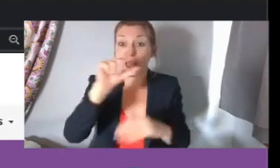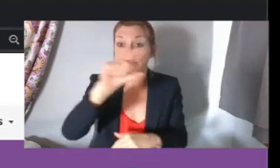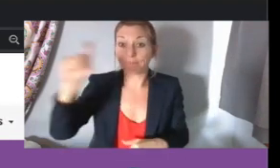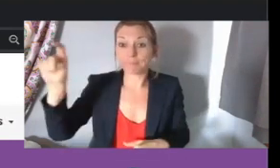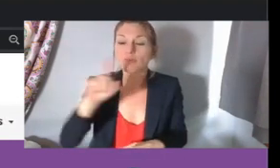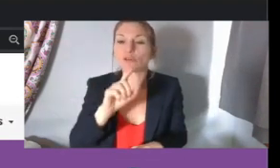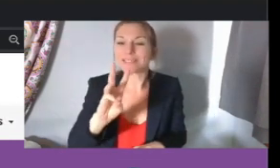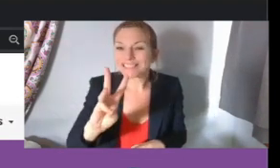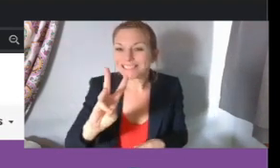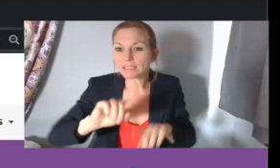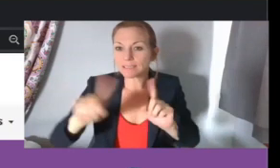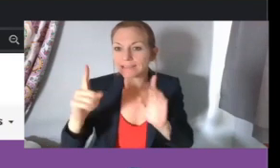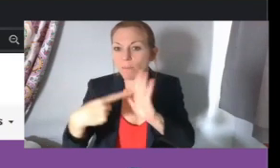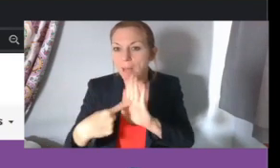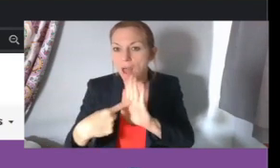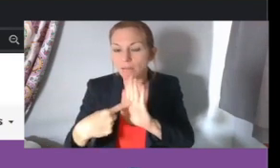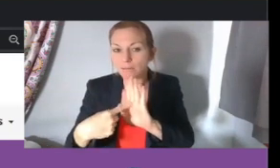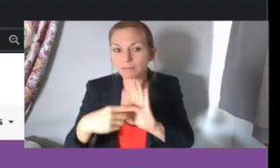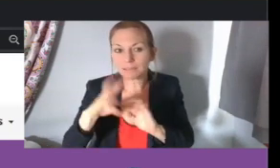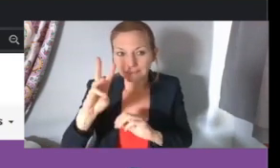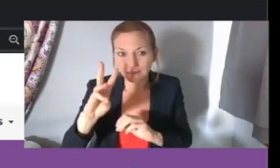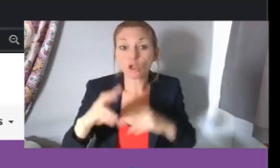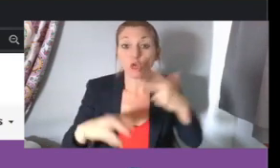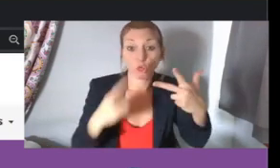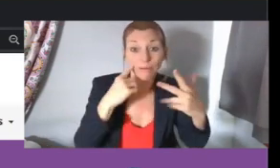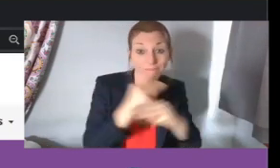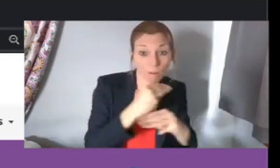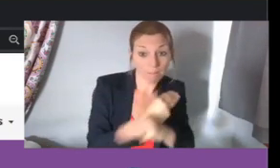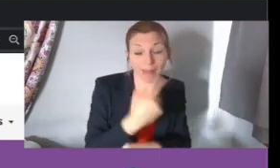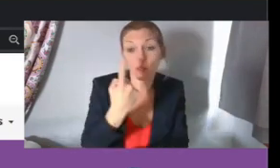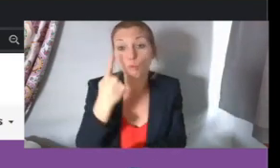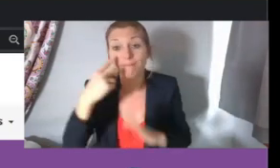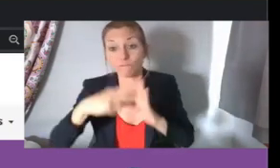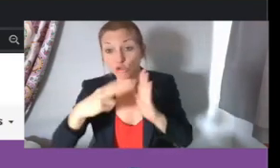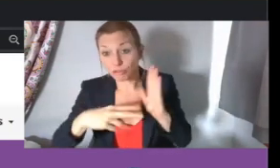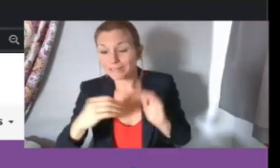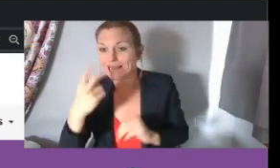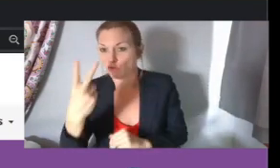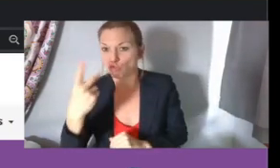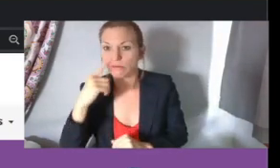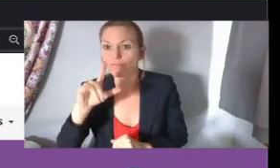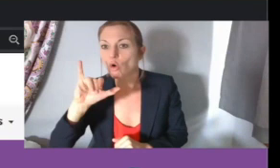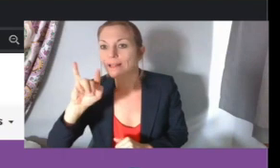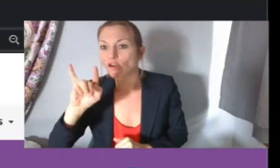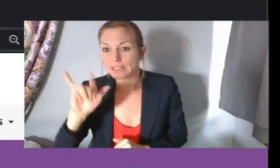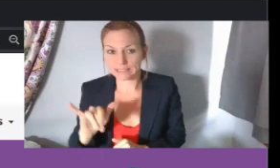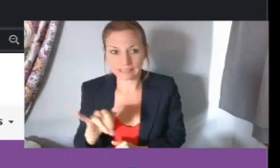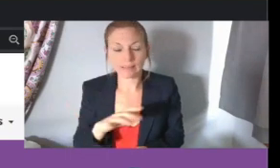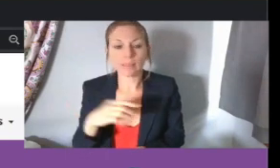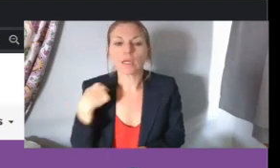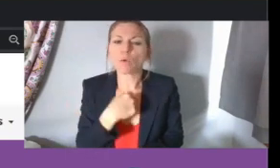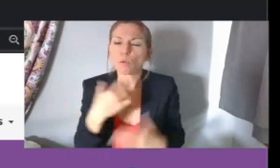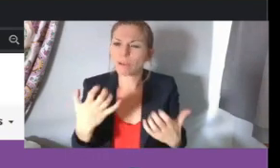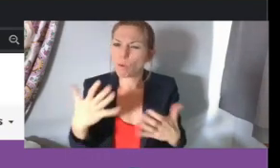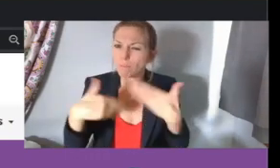different models, and we have three for math, one for reading, and two for literacy. Now, we wanted to give you a real-world example